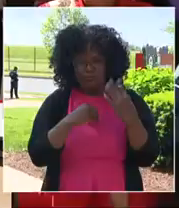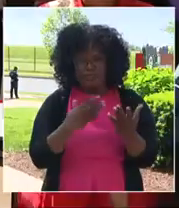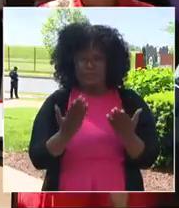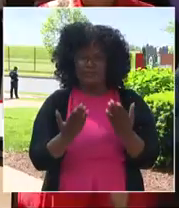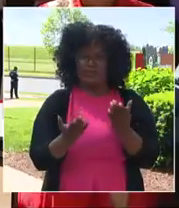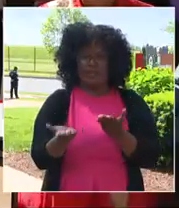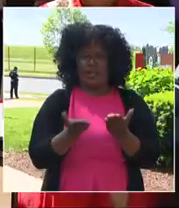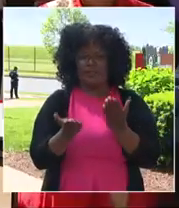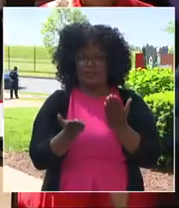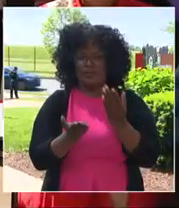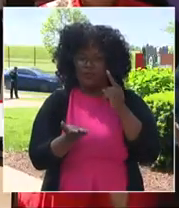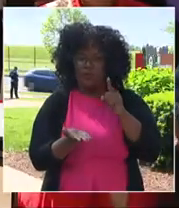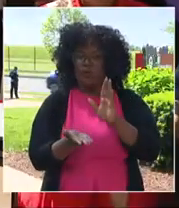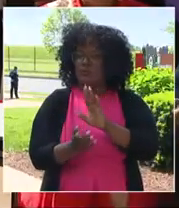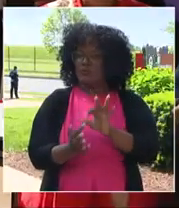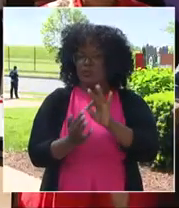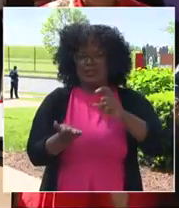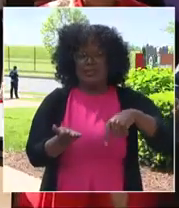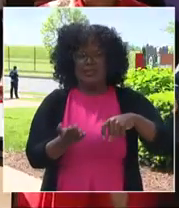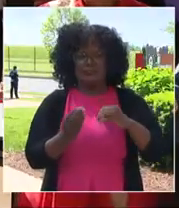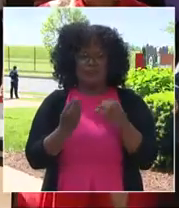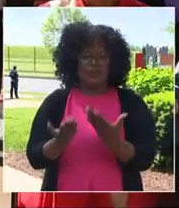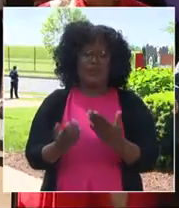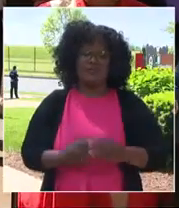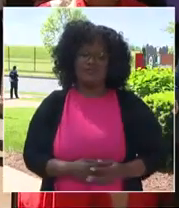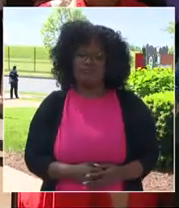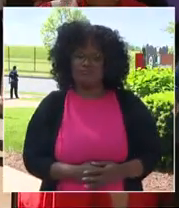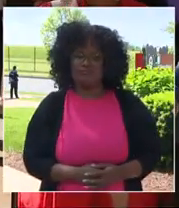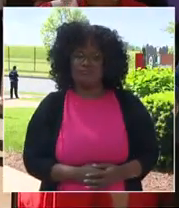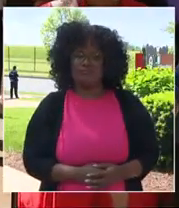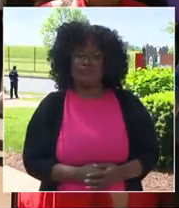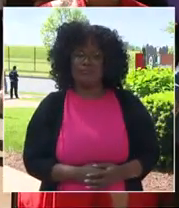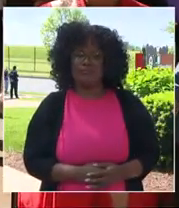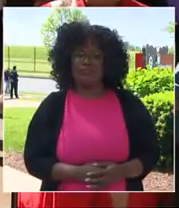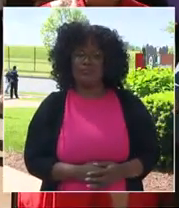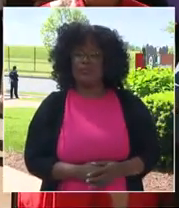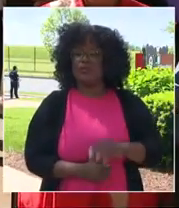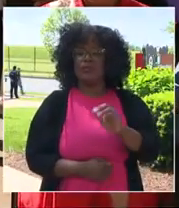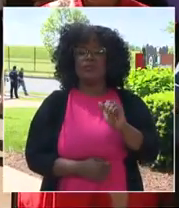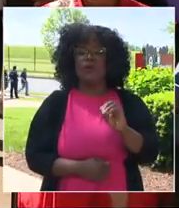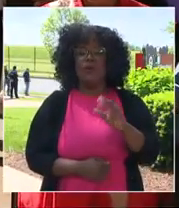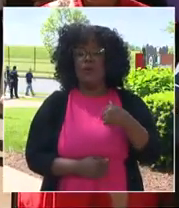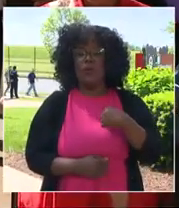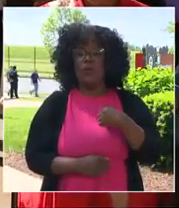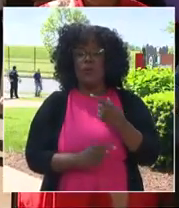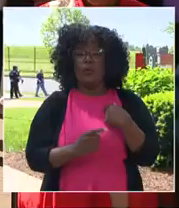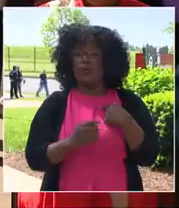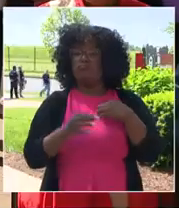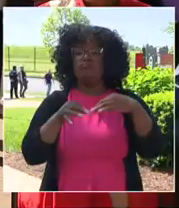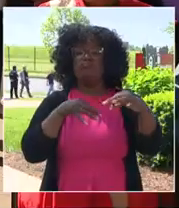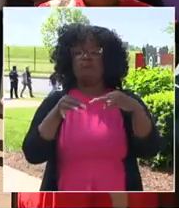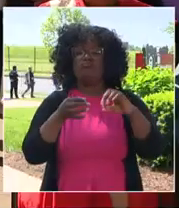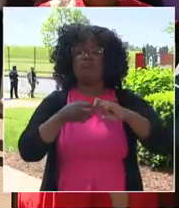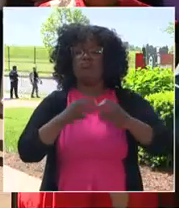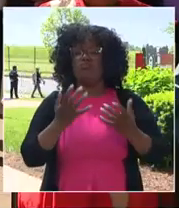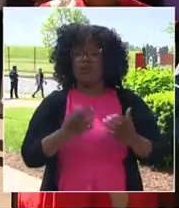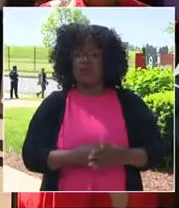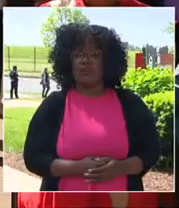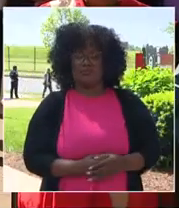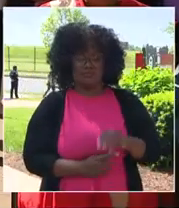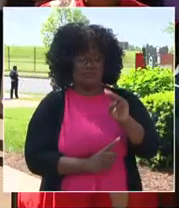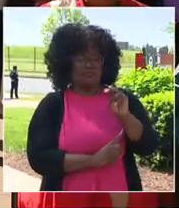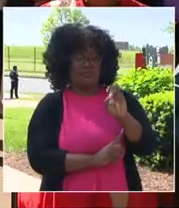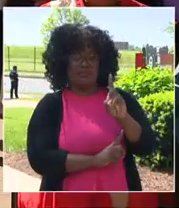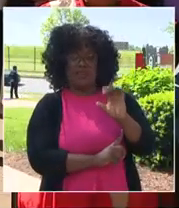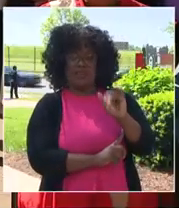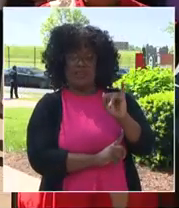That's covered under Medicaid, baby. Okay? And so what I'm here to tell you all is that Medicaid, like so many children like Abria, we